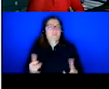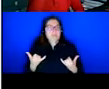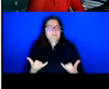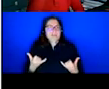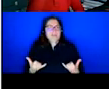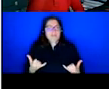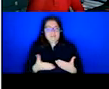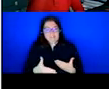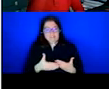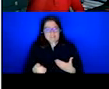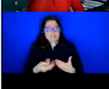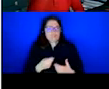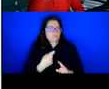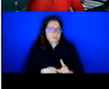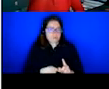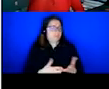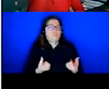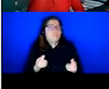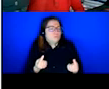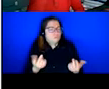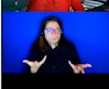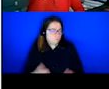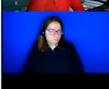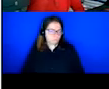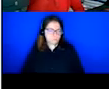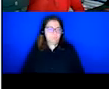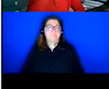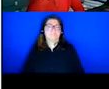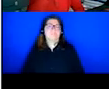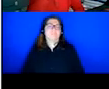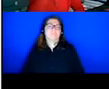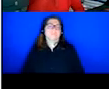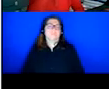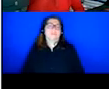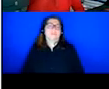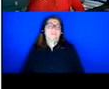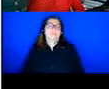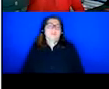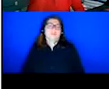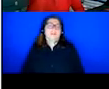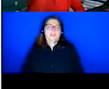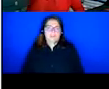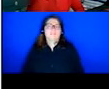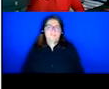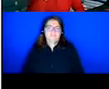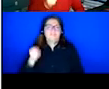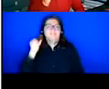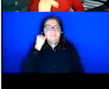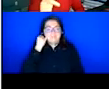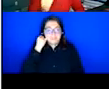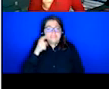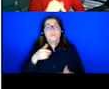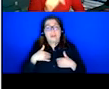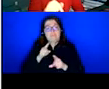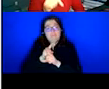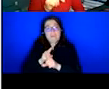the next few months to kind of work on that? And this is a great way to think about when you're approaching your mentor relationships,